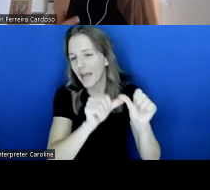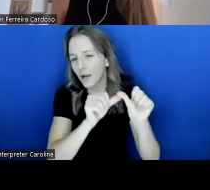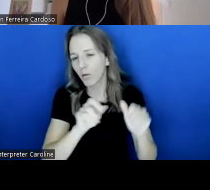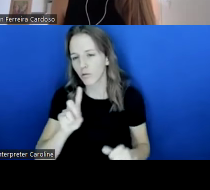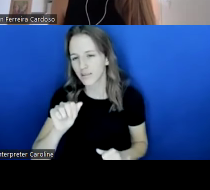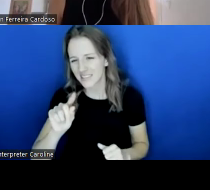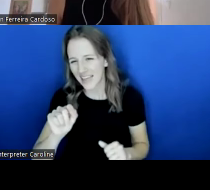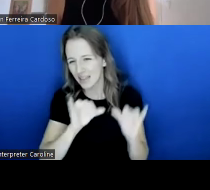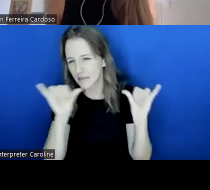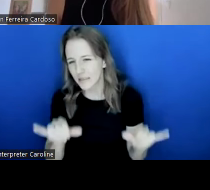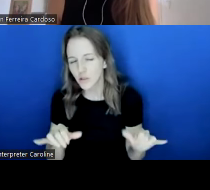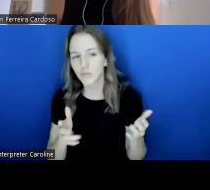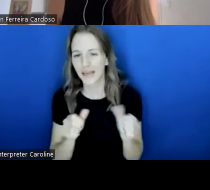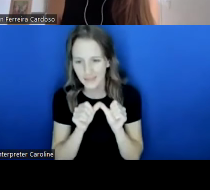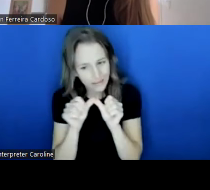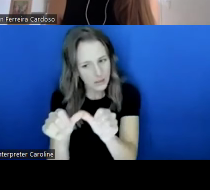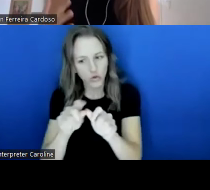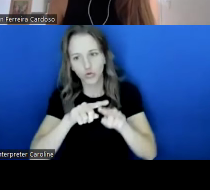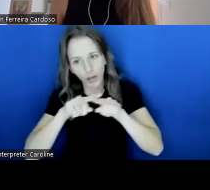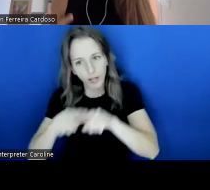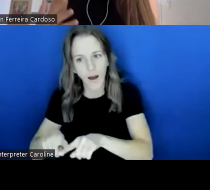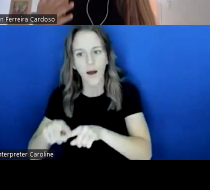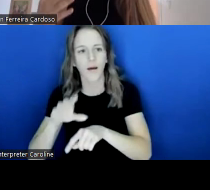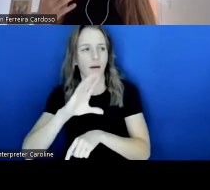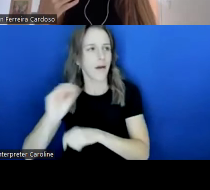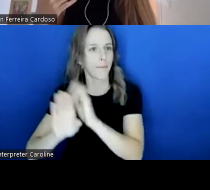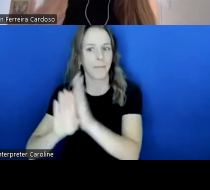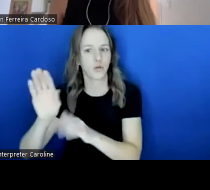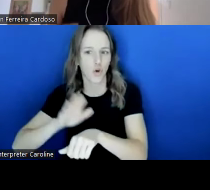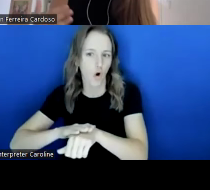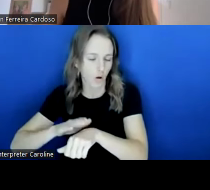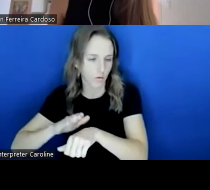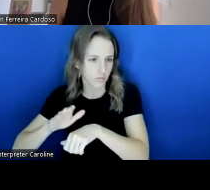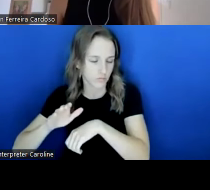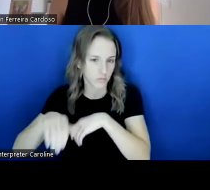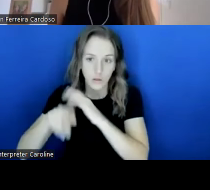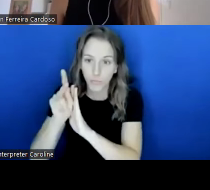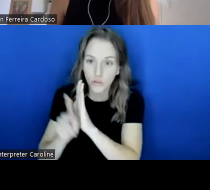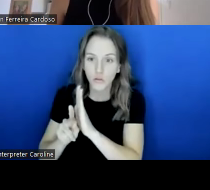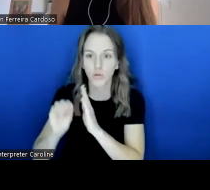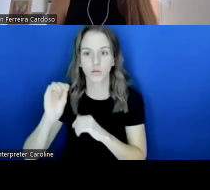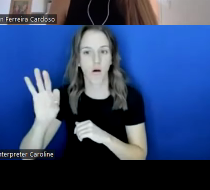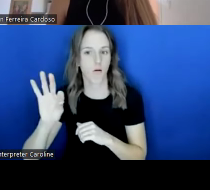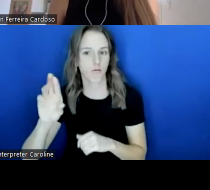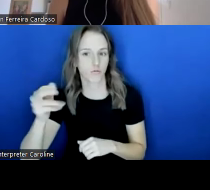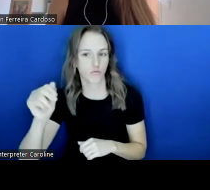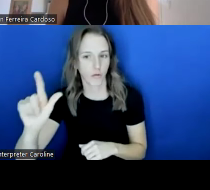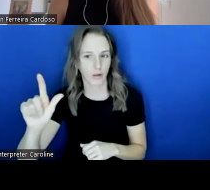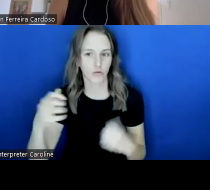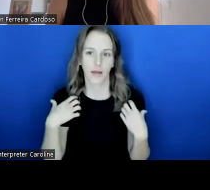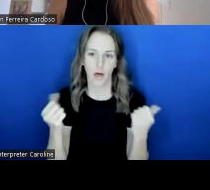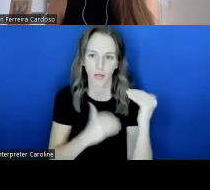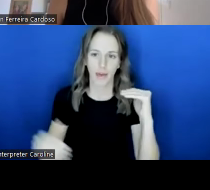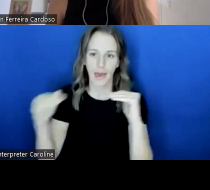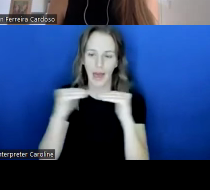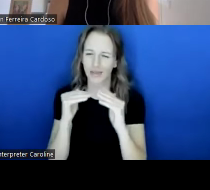continues to rely on and build on the principles of racial and health equity, moving things upstream, and really